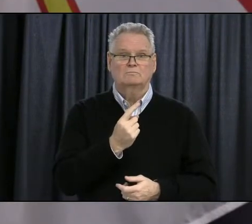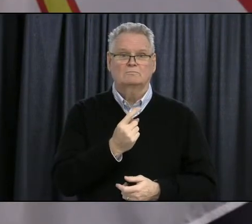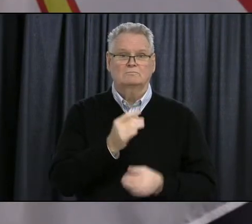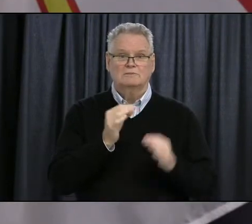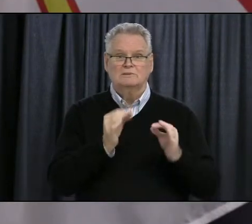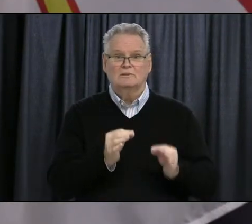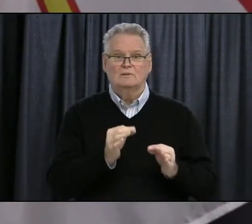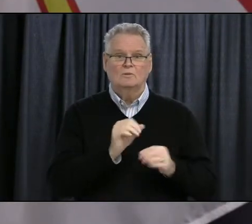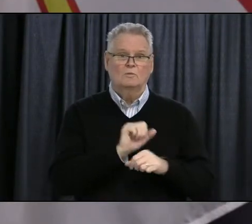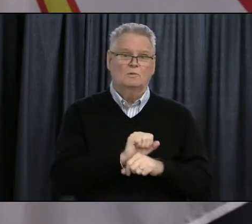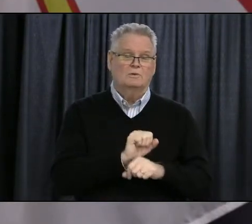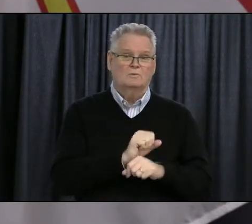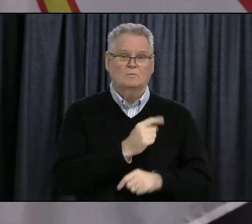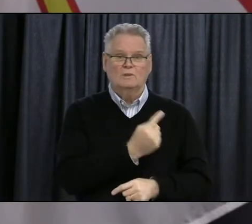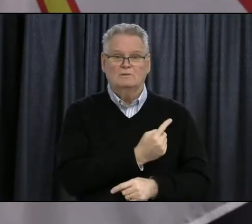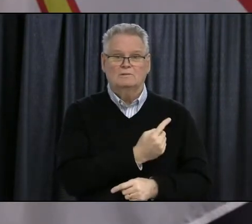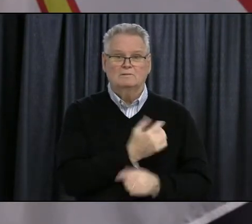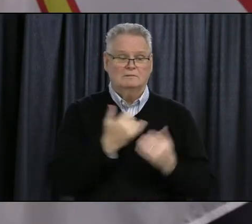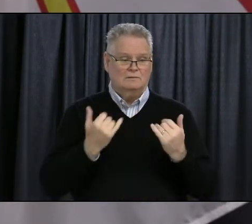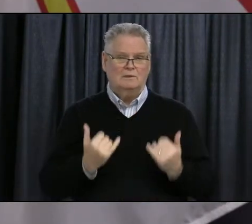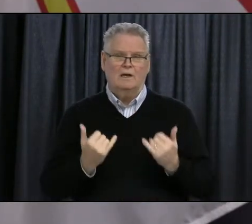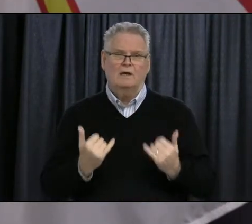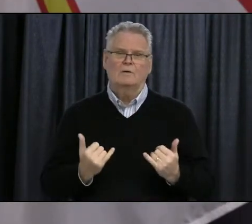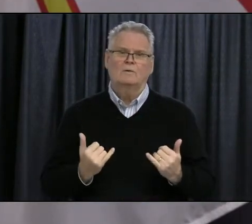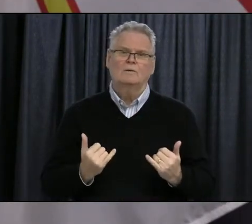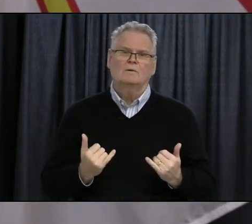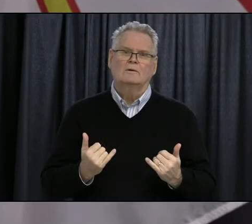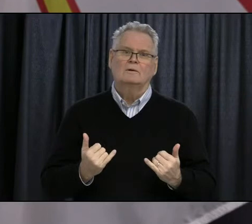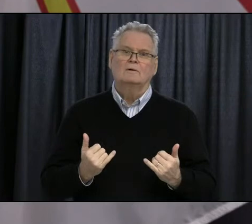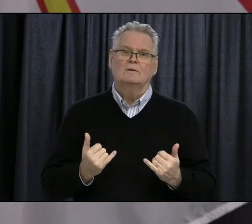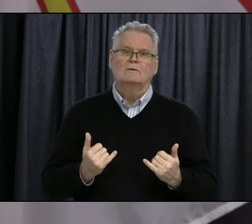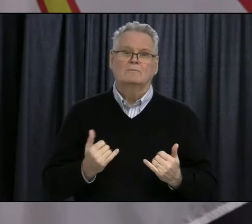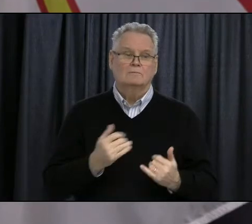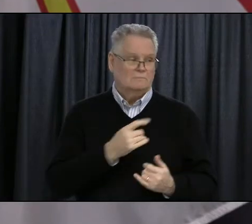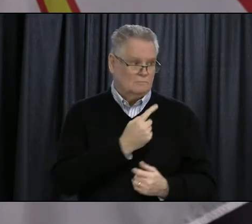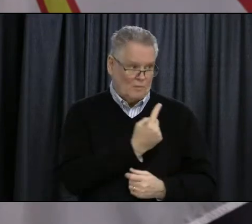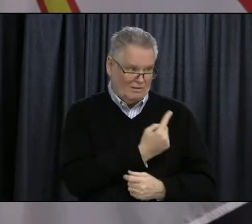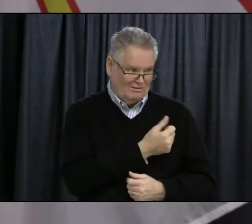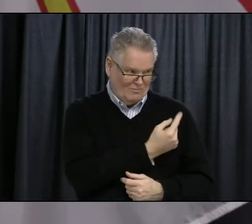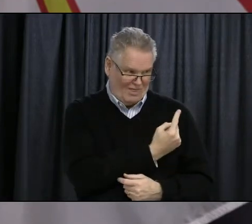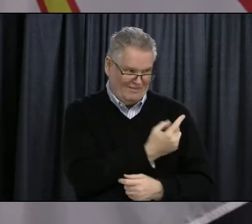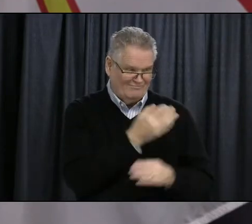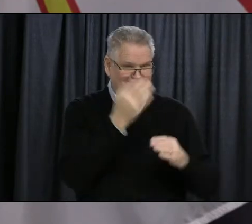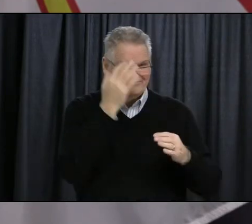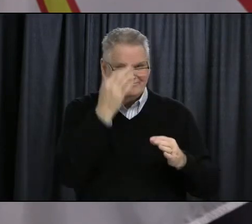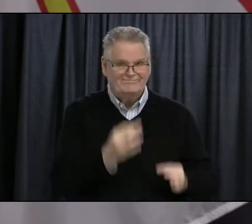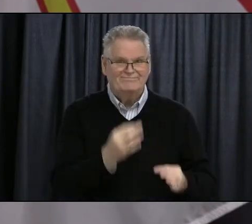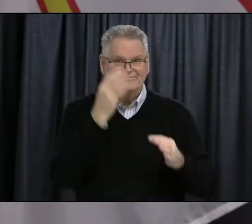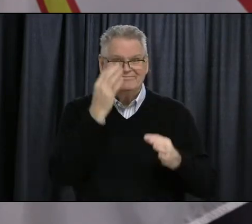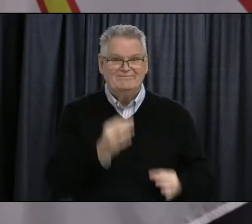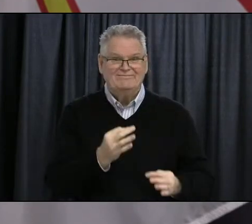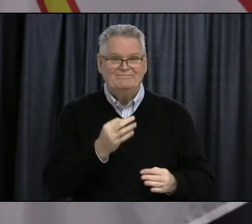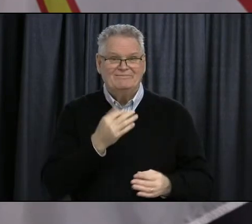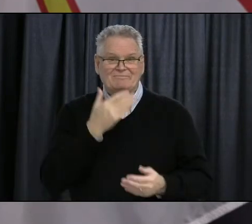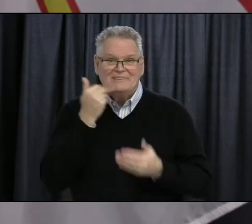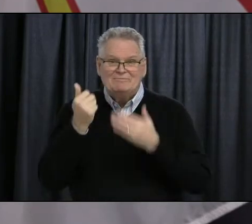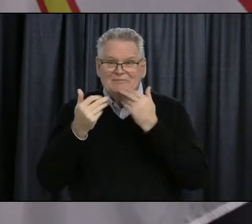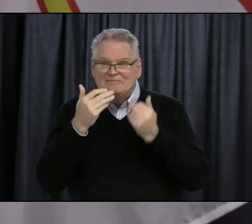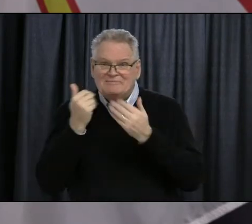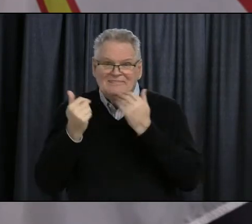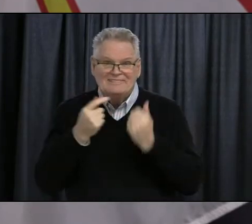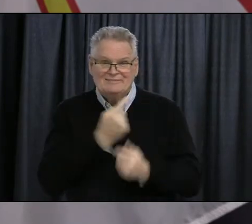So I actually did give some briefings in the very early stages of the pandemic alone. But yeah, you're right. For the most part, it has